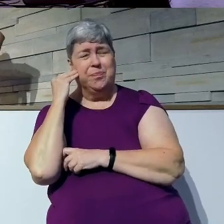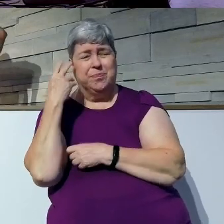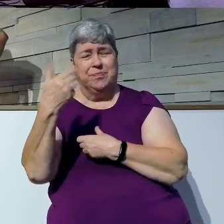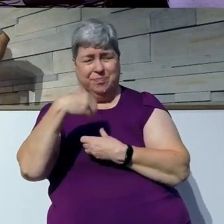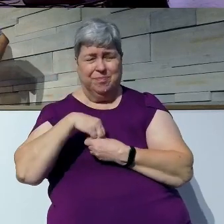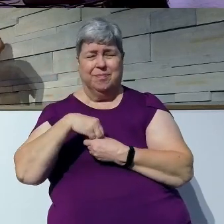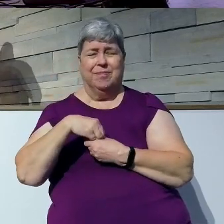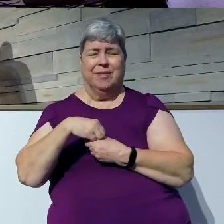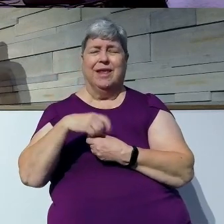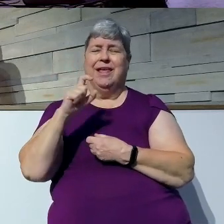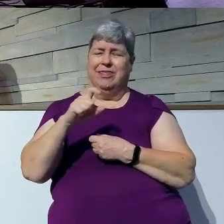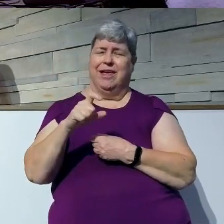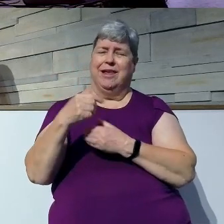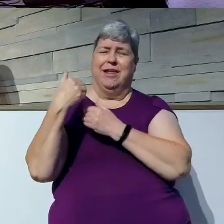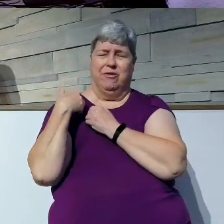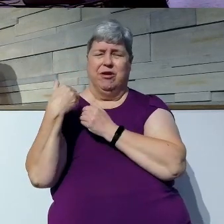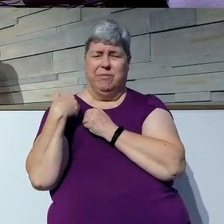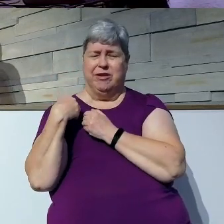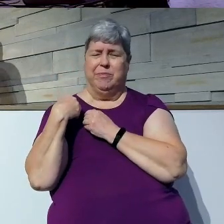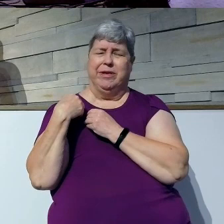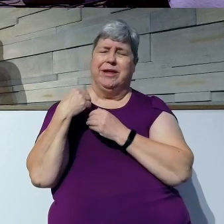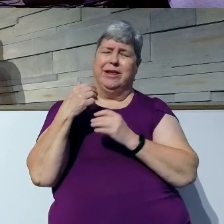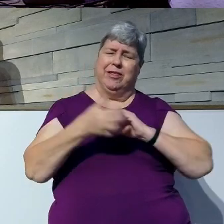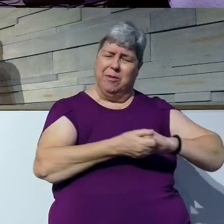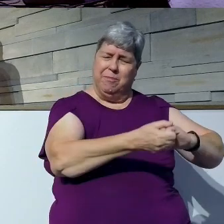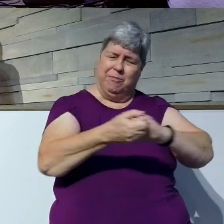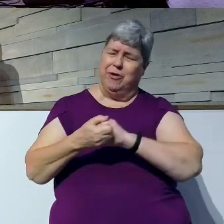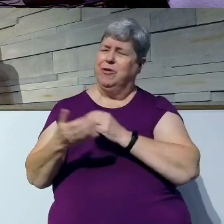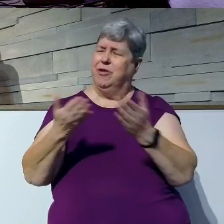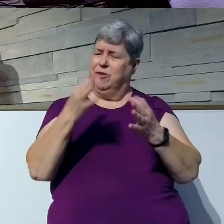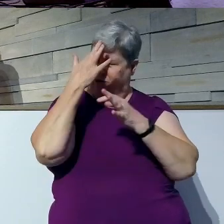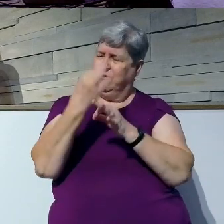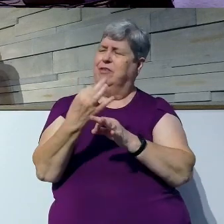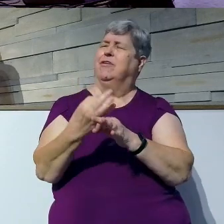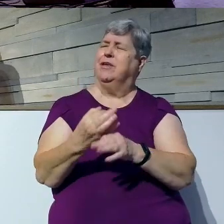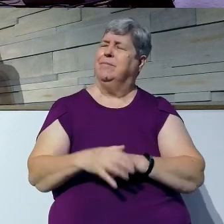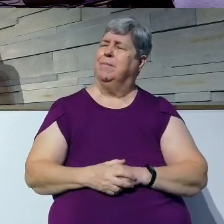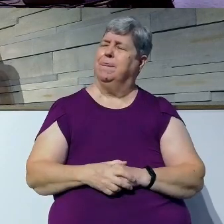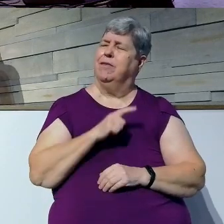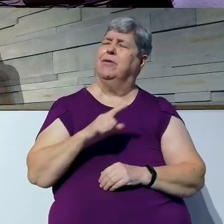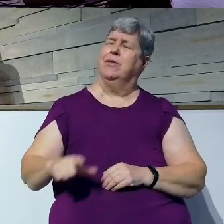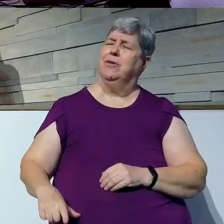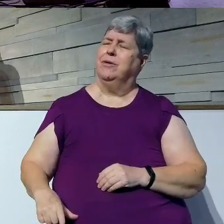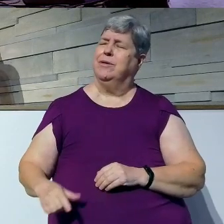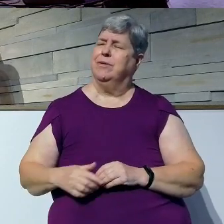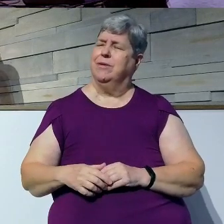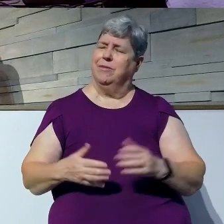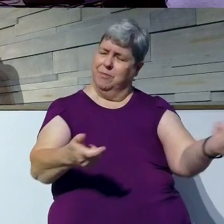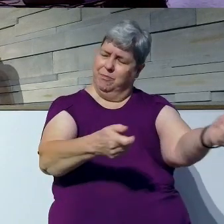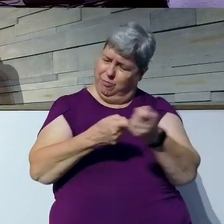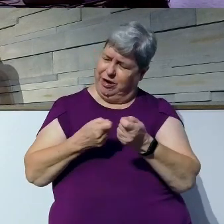They need that accountability, Lord, as we all do, to serve faithfully. Lord, bring